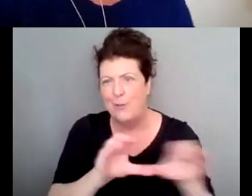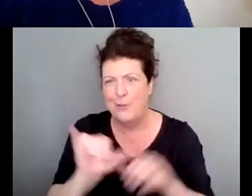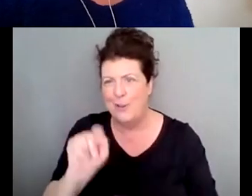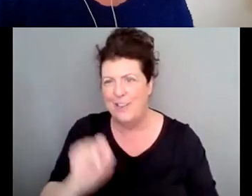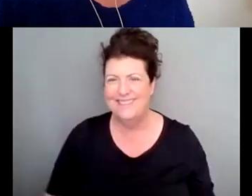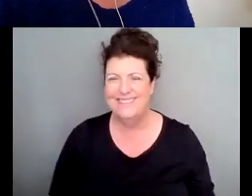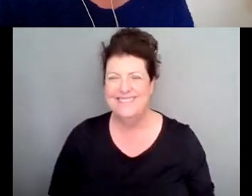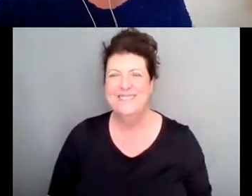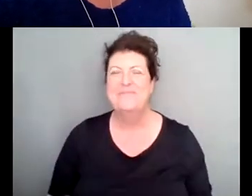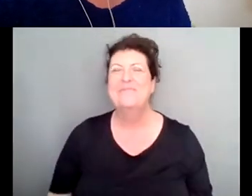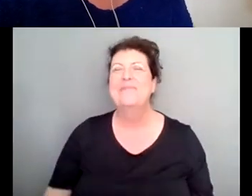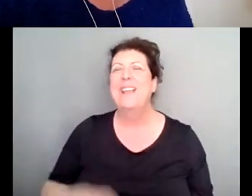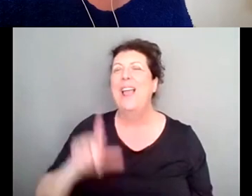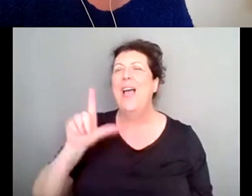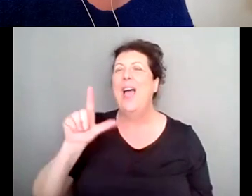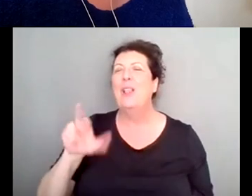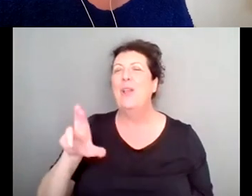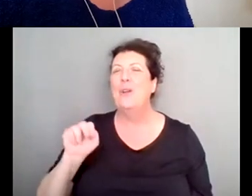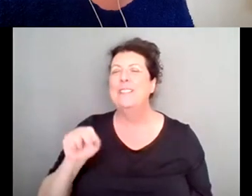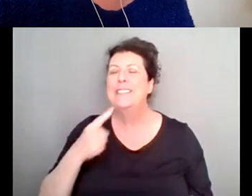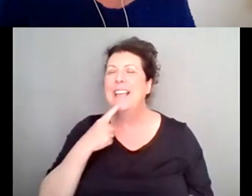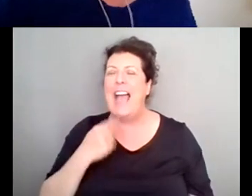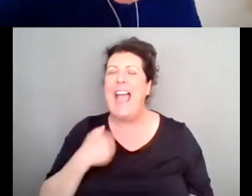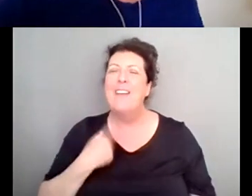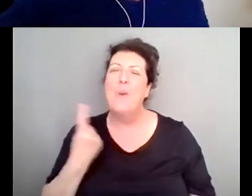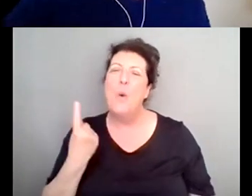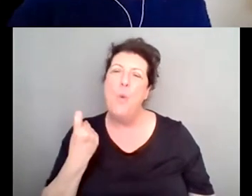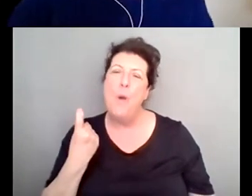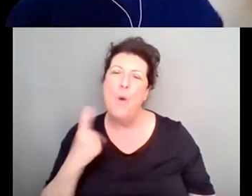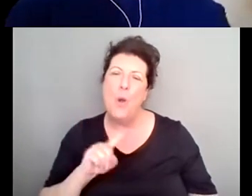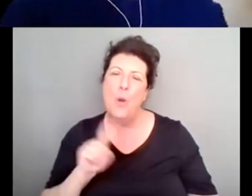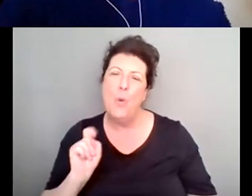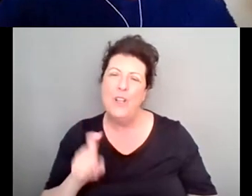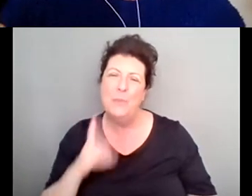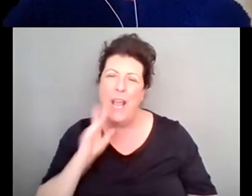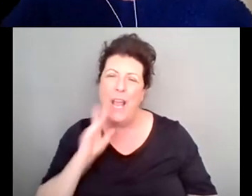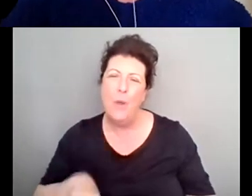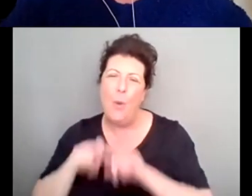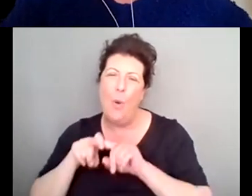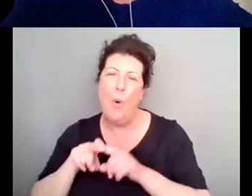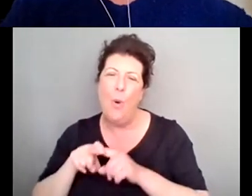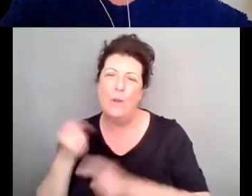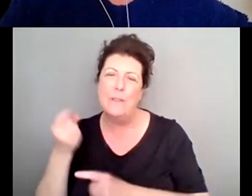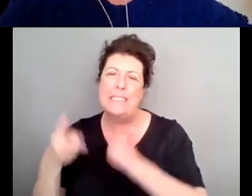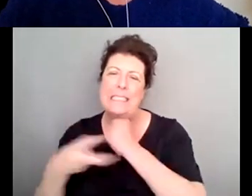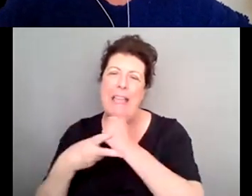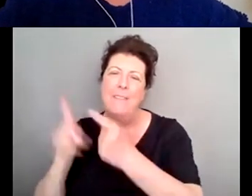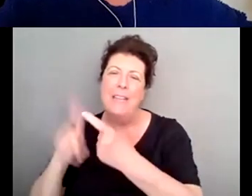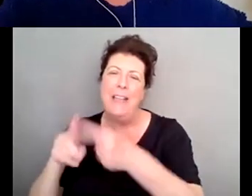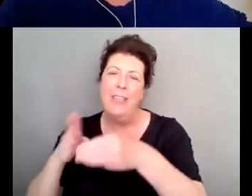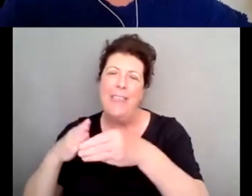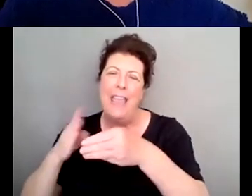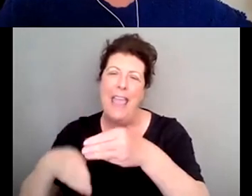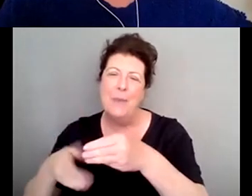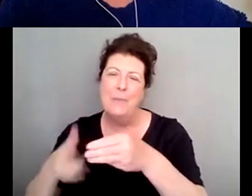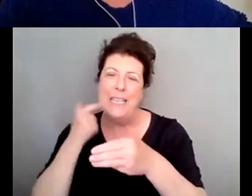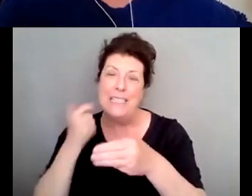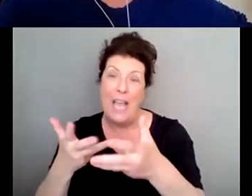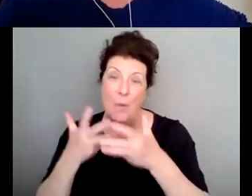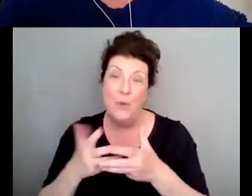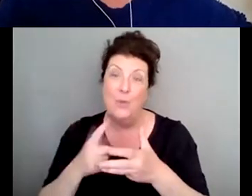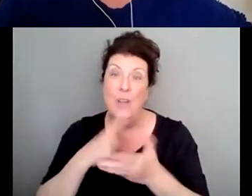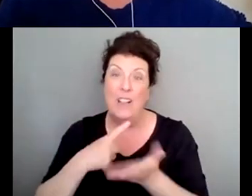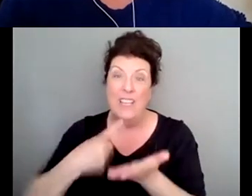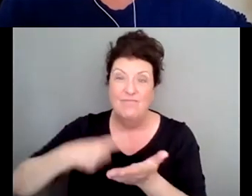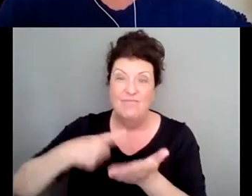All right. I have one more question, but I think I'm going to save it for the end because I want to make sure that we have time to really kind of dive into these, um, script pages.